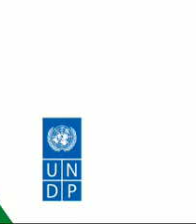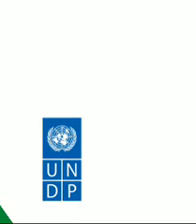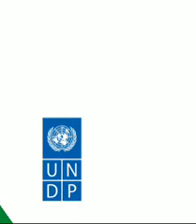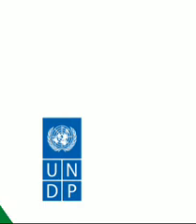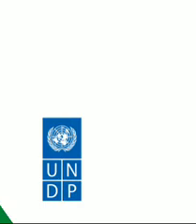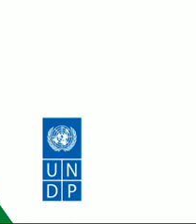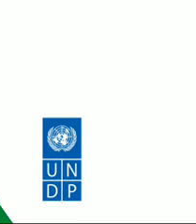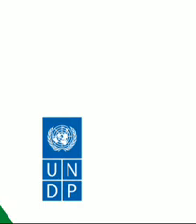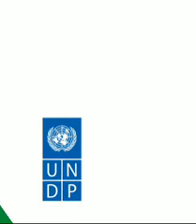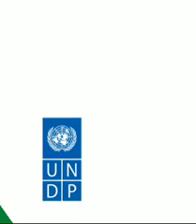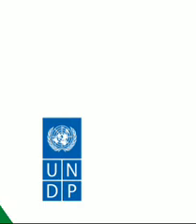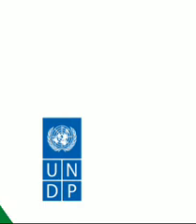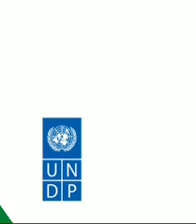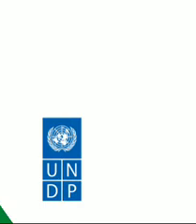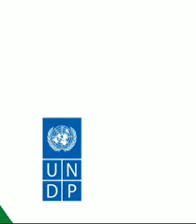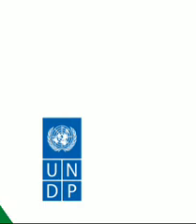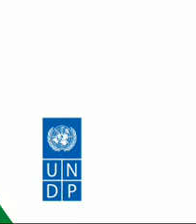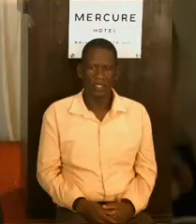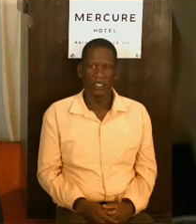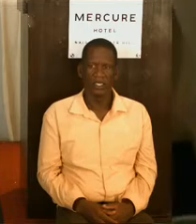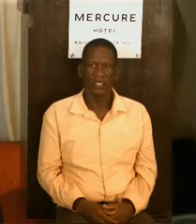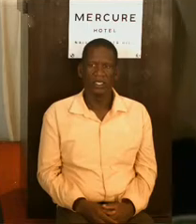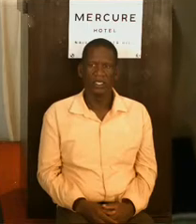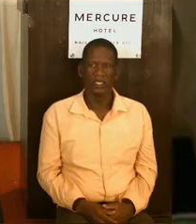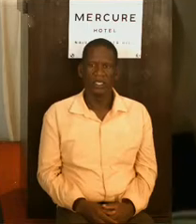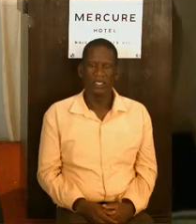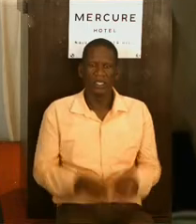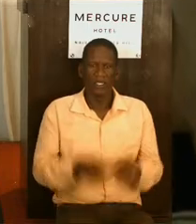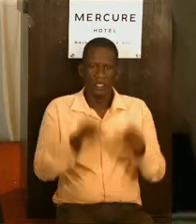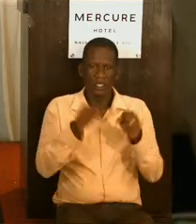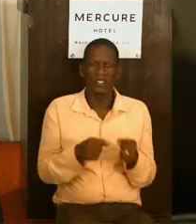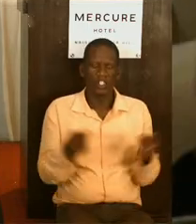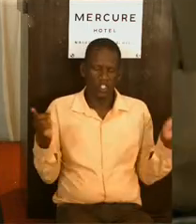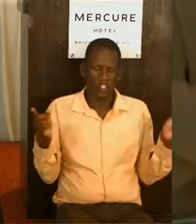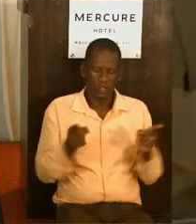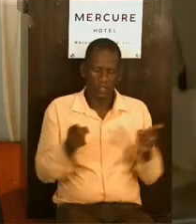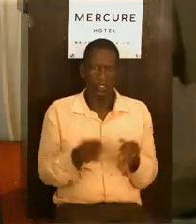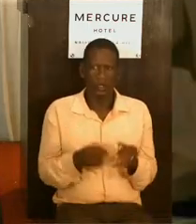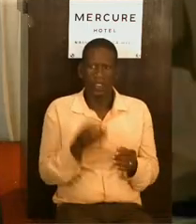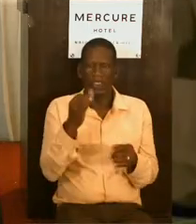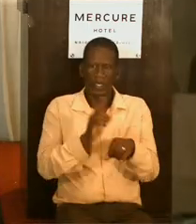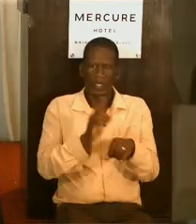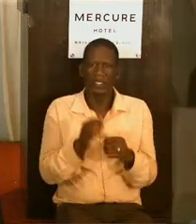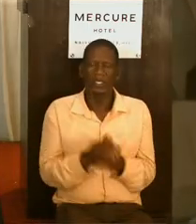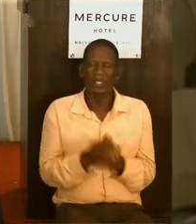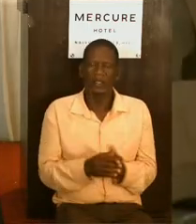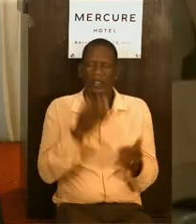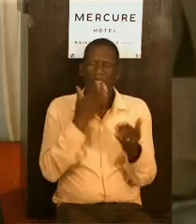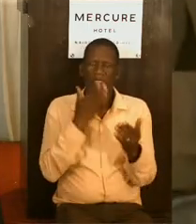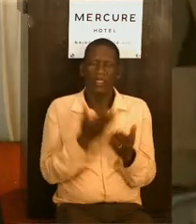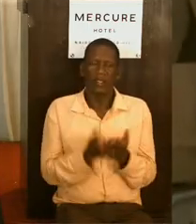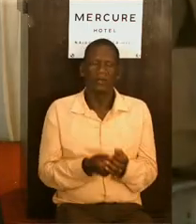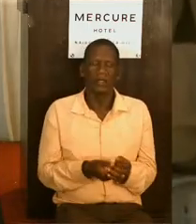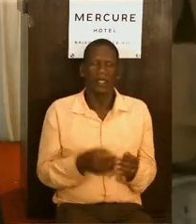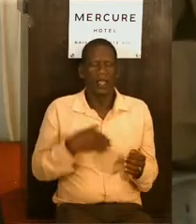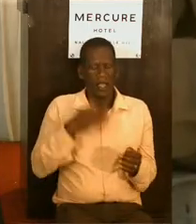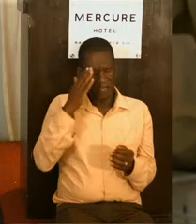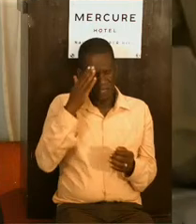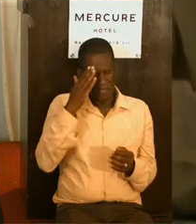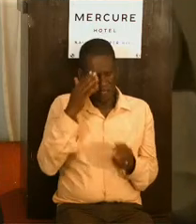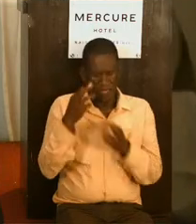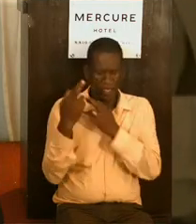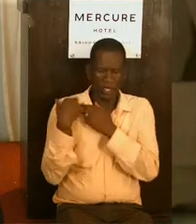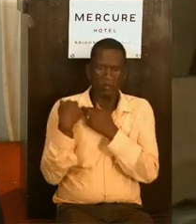our Elder will finalize yeah very brief 30 seconds thank you I think the